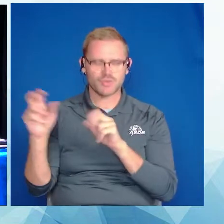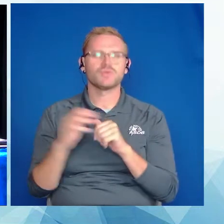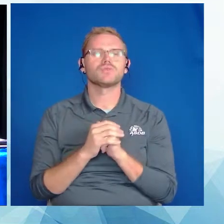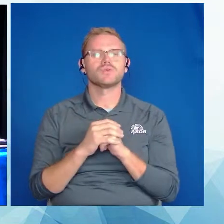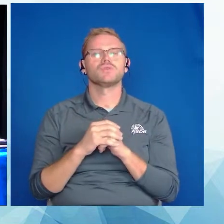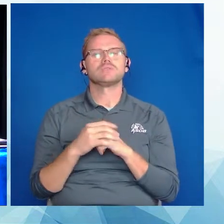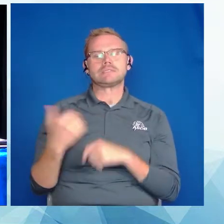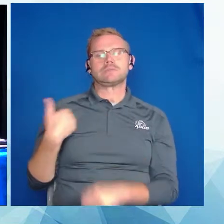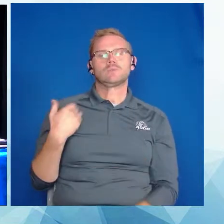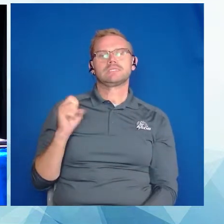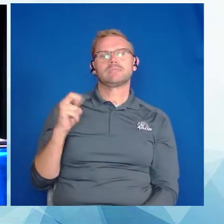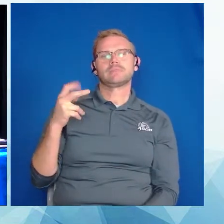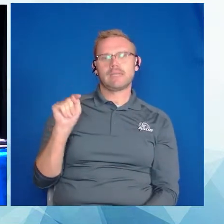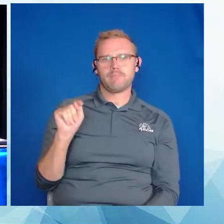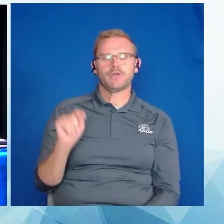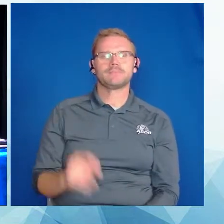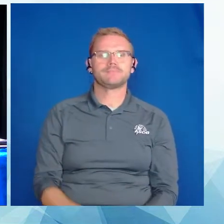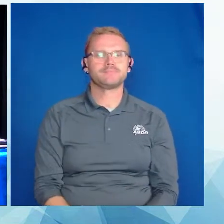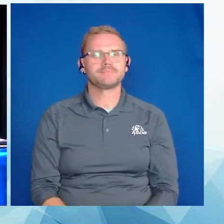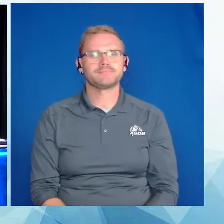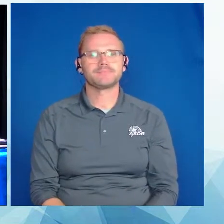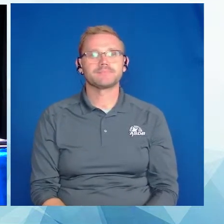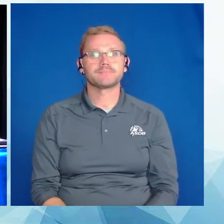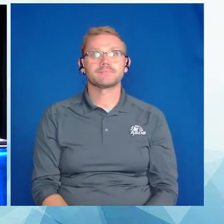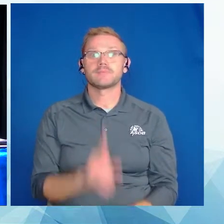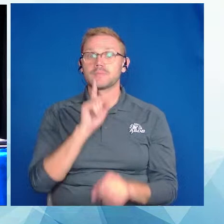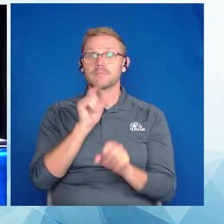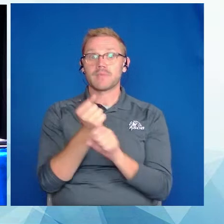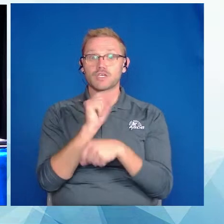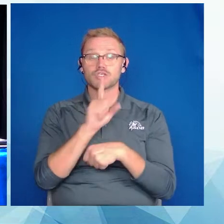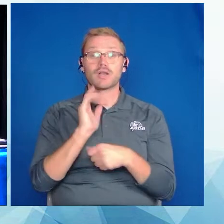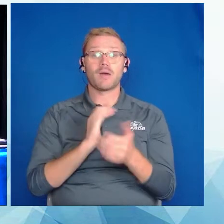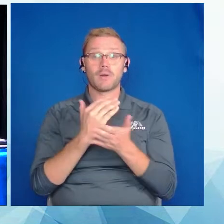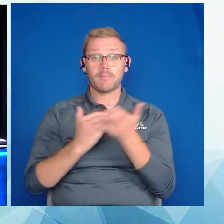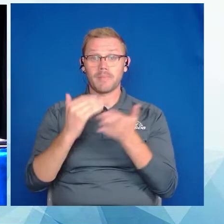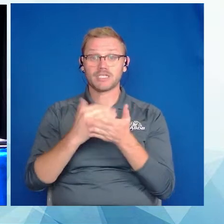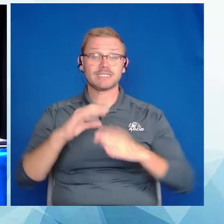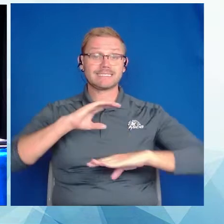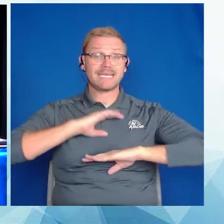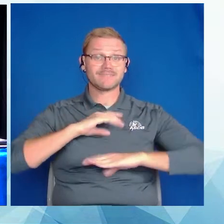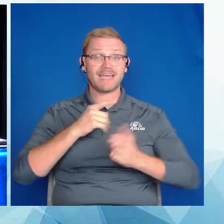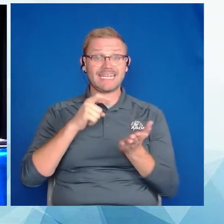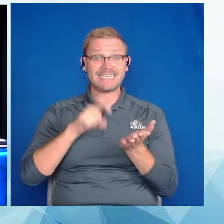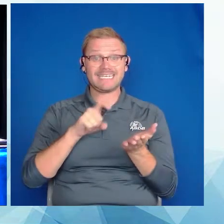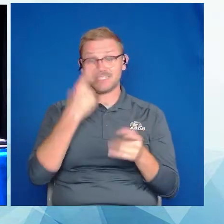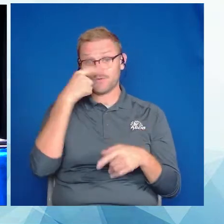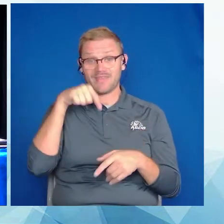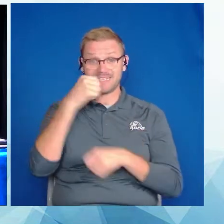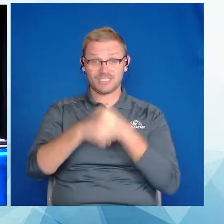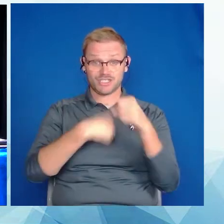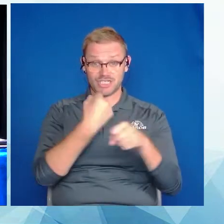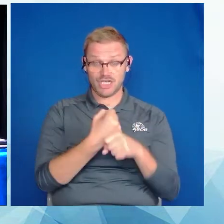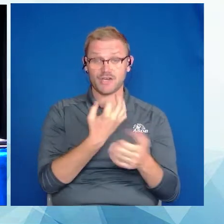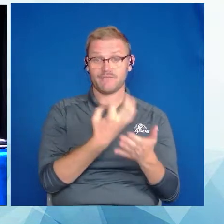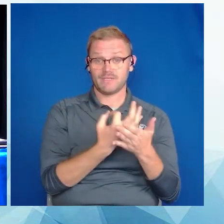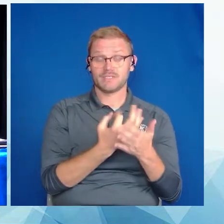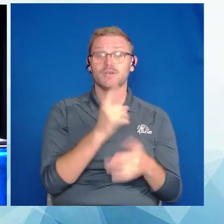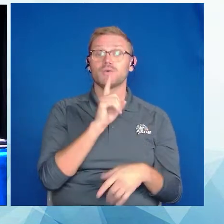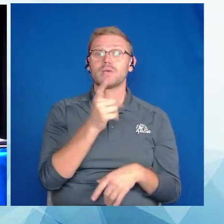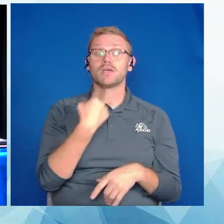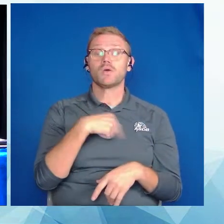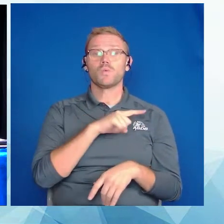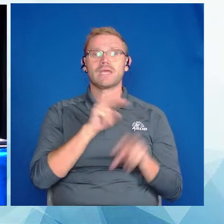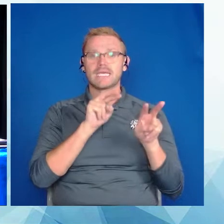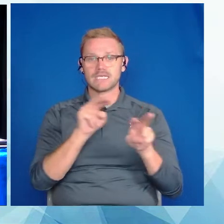in September. And to ensure that our budgetary needs are being met for this fiscal year, the team continues